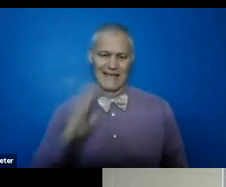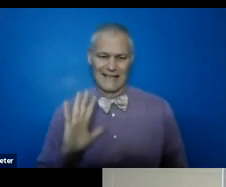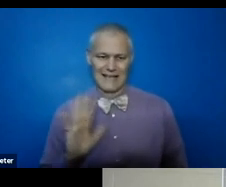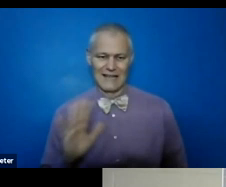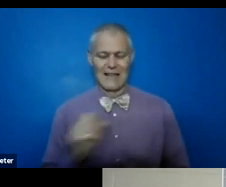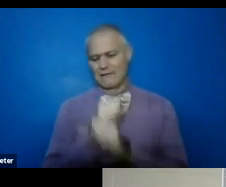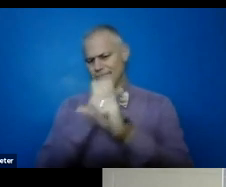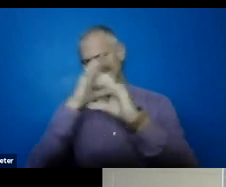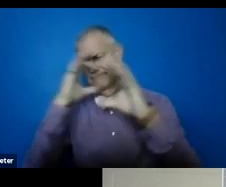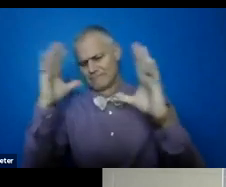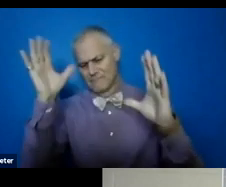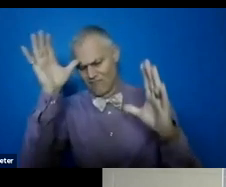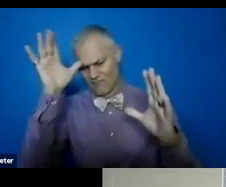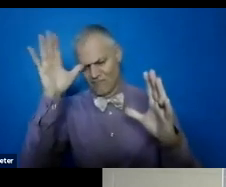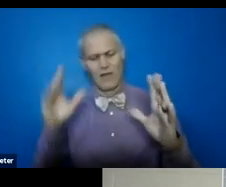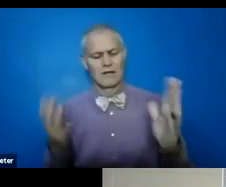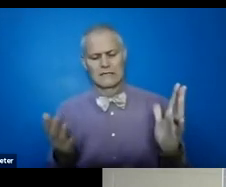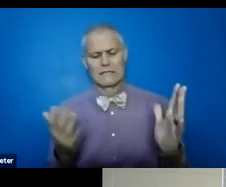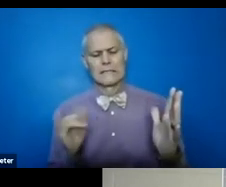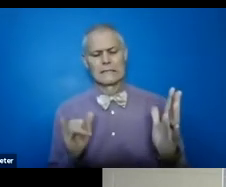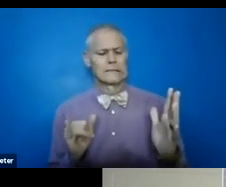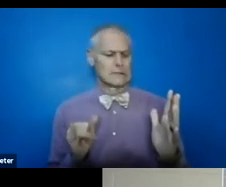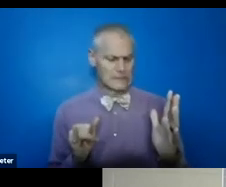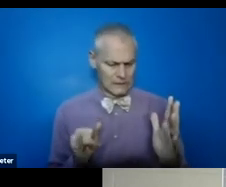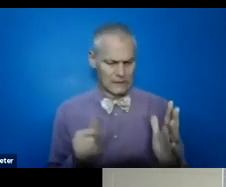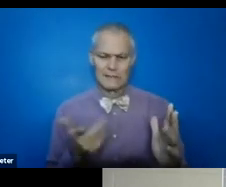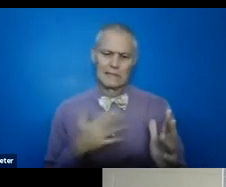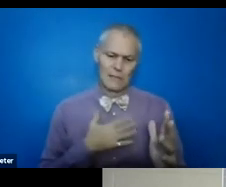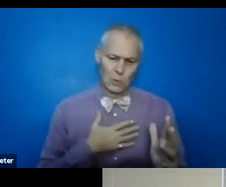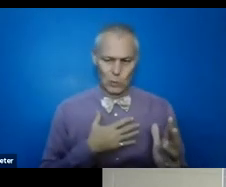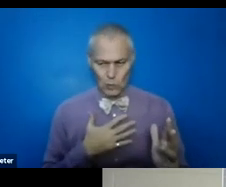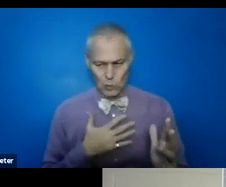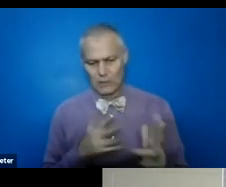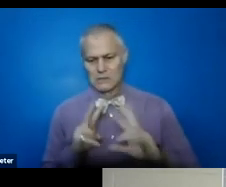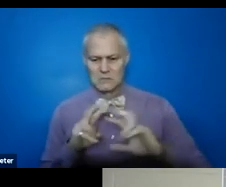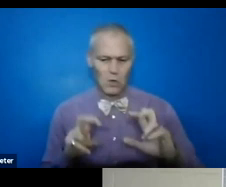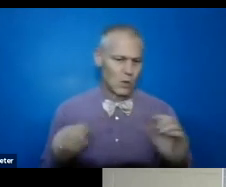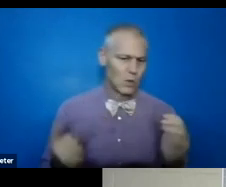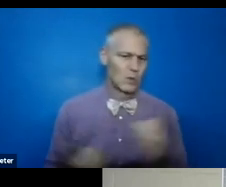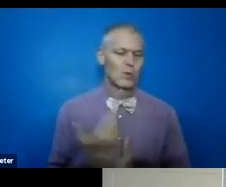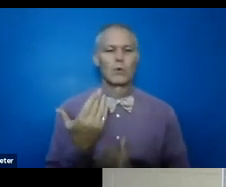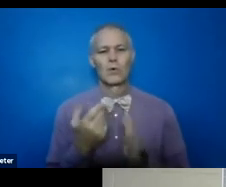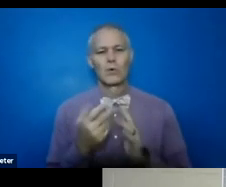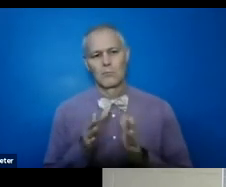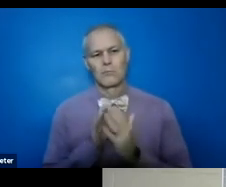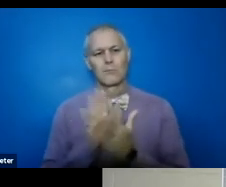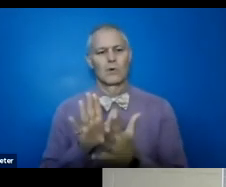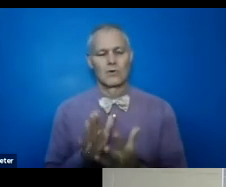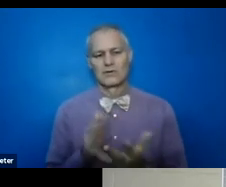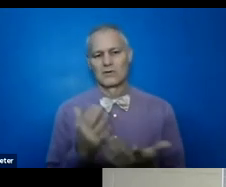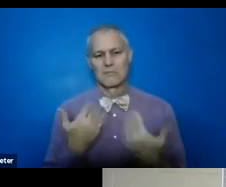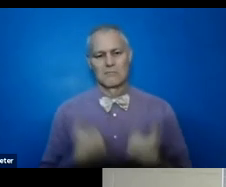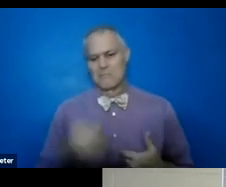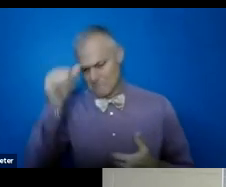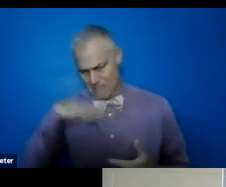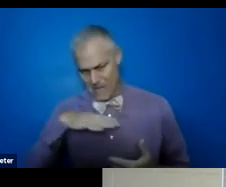fatherhood, the guys have proven that they're willing to like explore new ways of manifesting their manhood and their fatherhood, and then